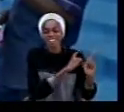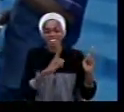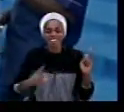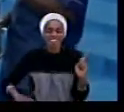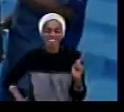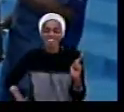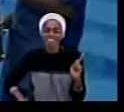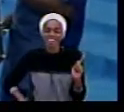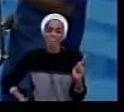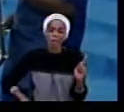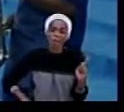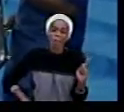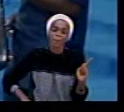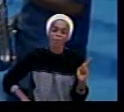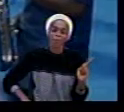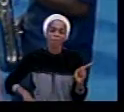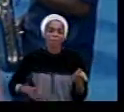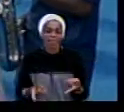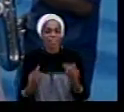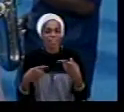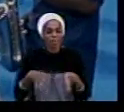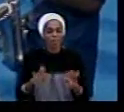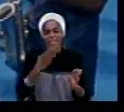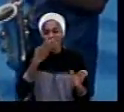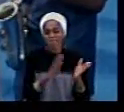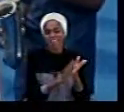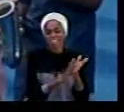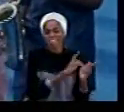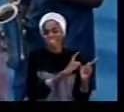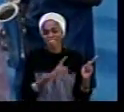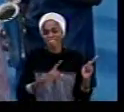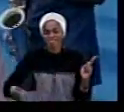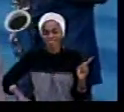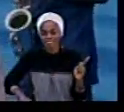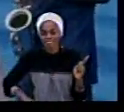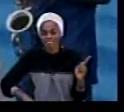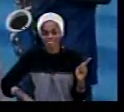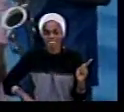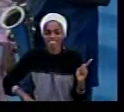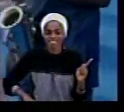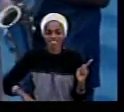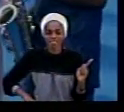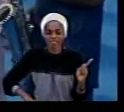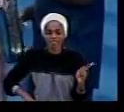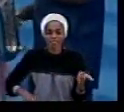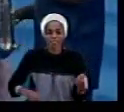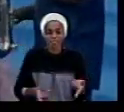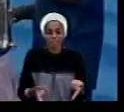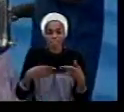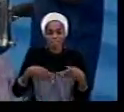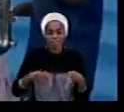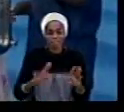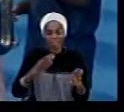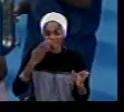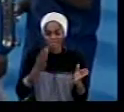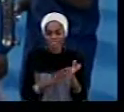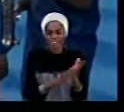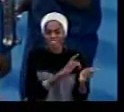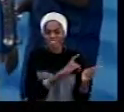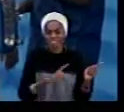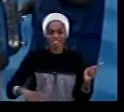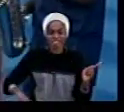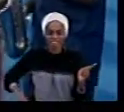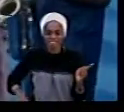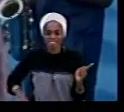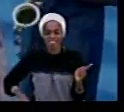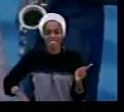Lord. Let's praise the Lord. Come, let's praise the Lord. He is Jehovah. Talk